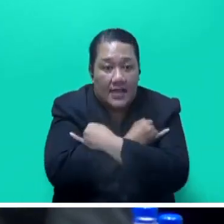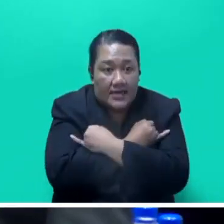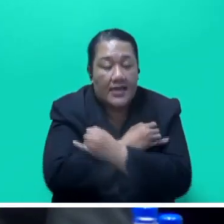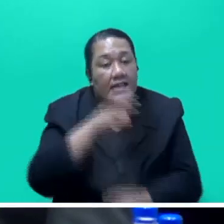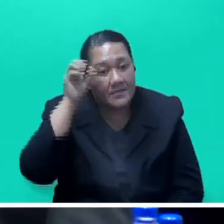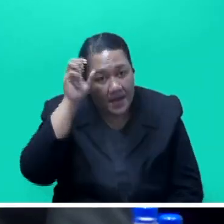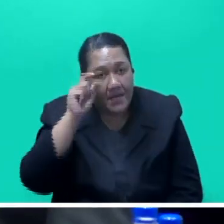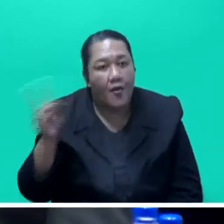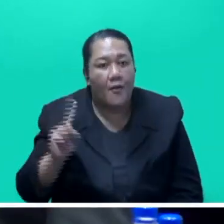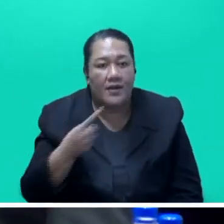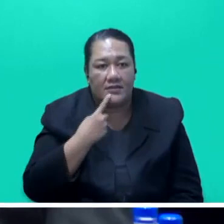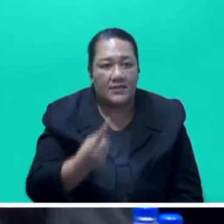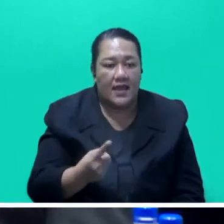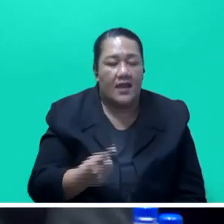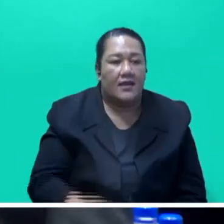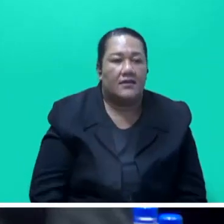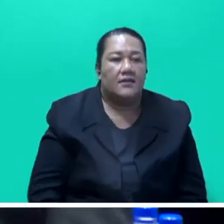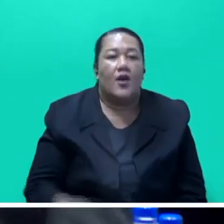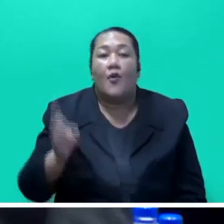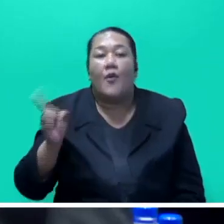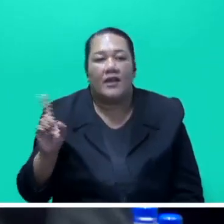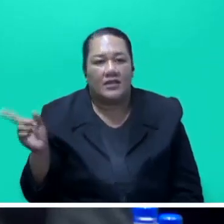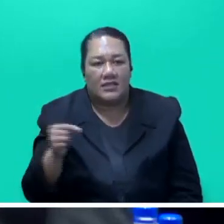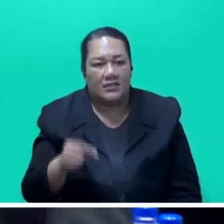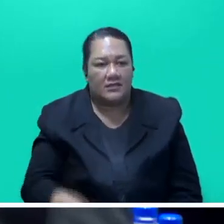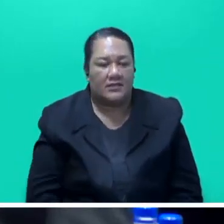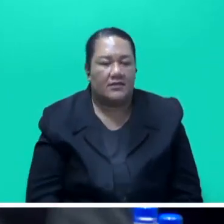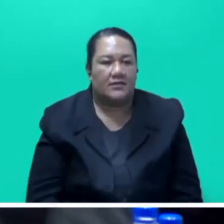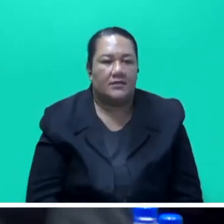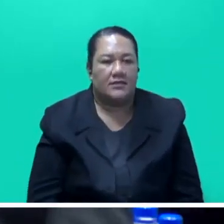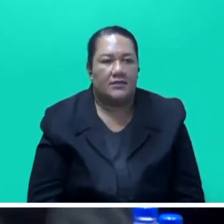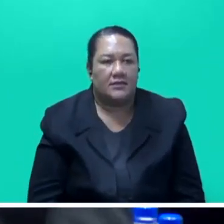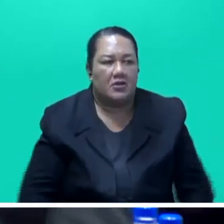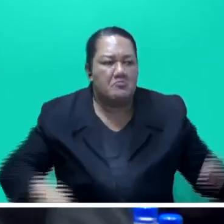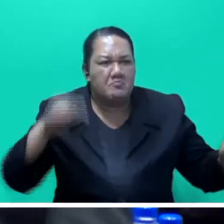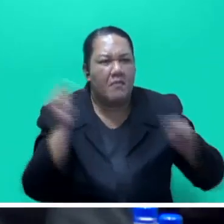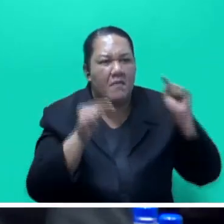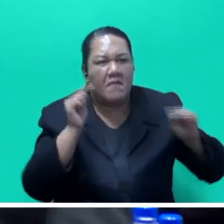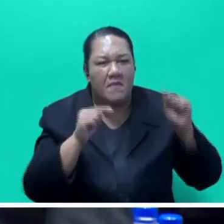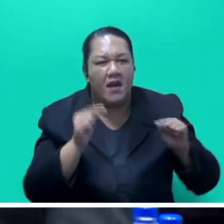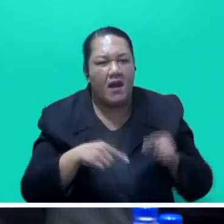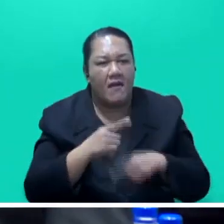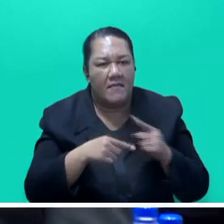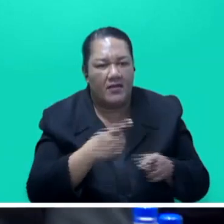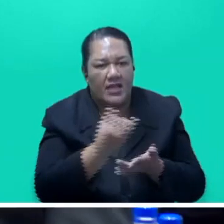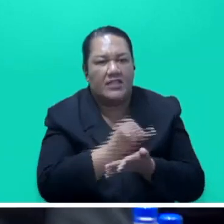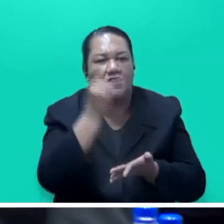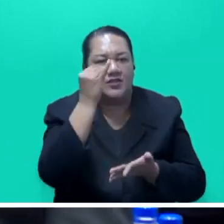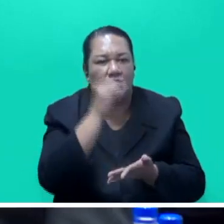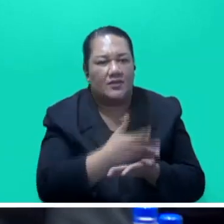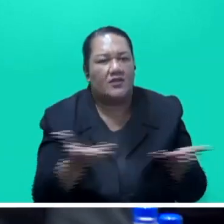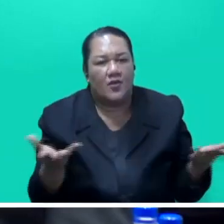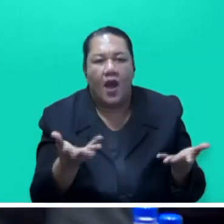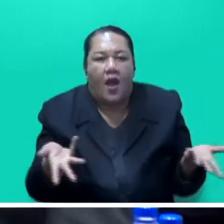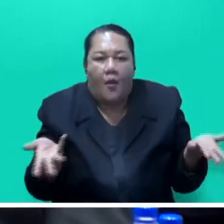other side did. So, Mr. Speaker, there are a lot more that I can